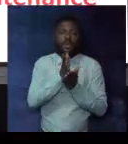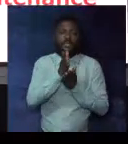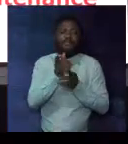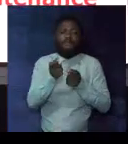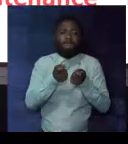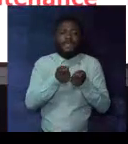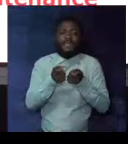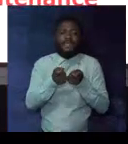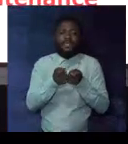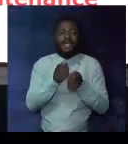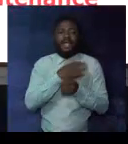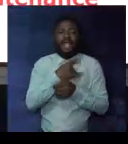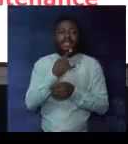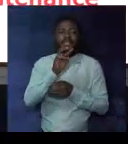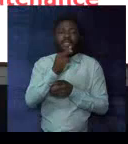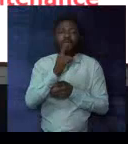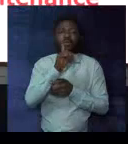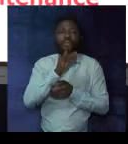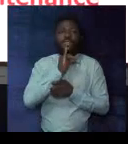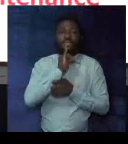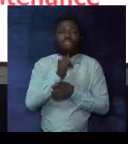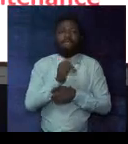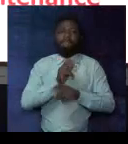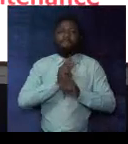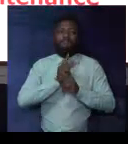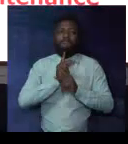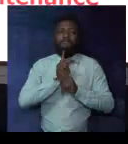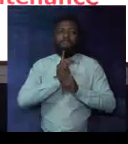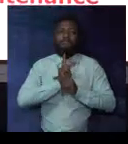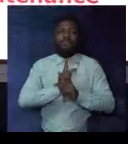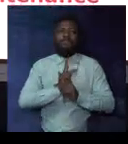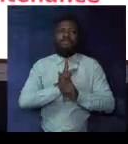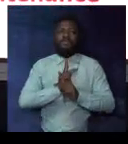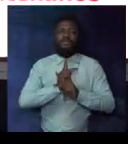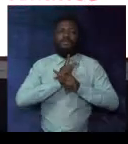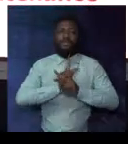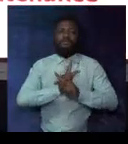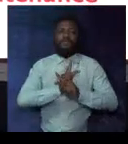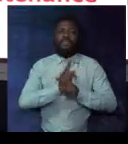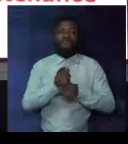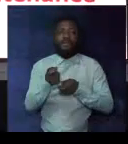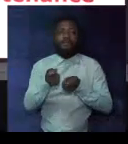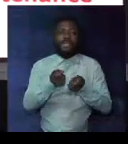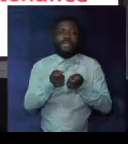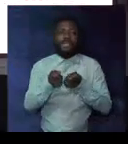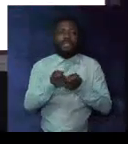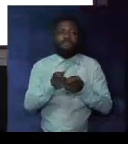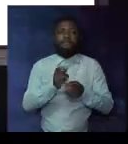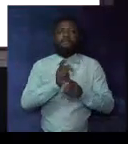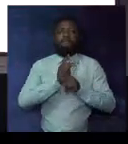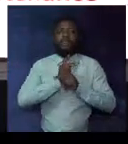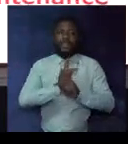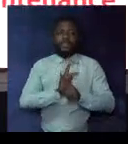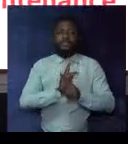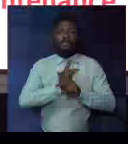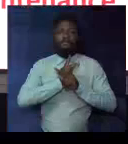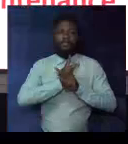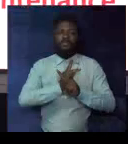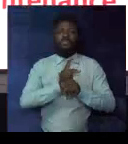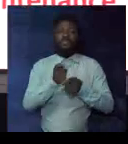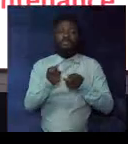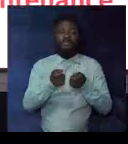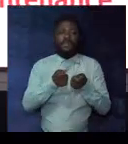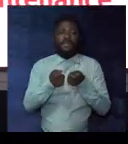that. Corrective maintenance. And the second one is predictive preventive maintenance.